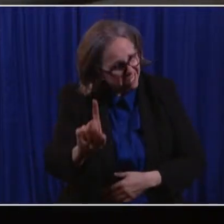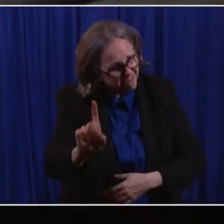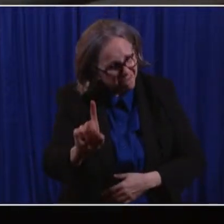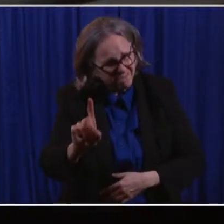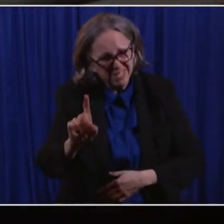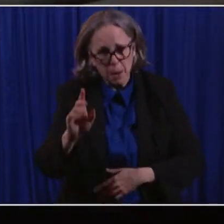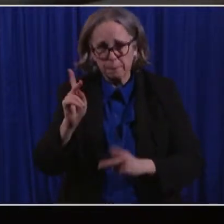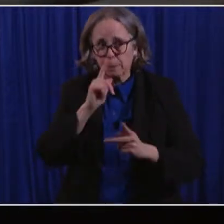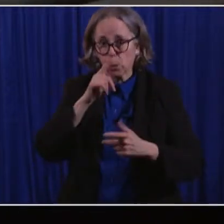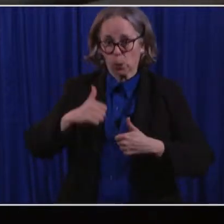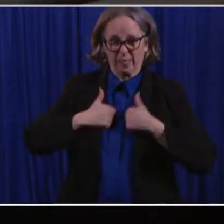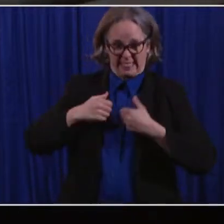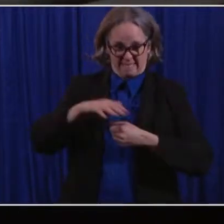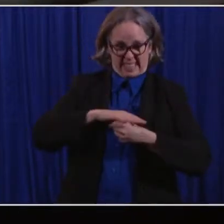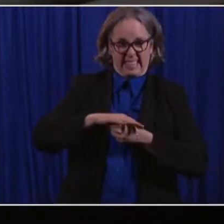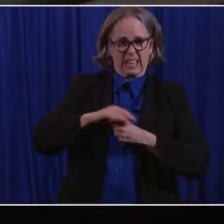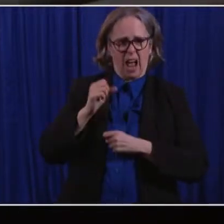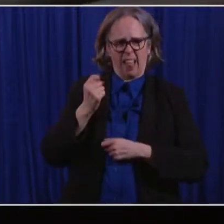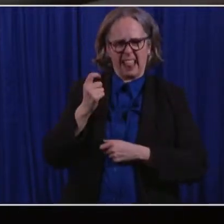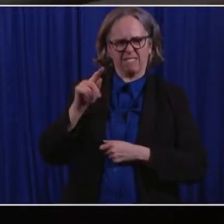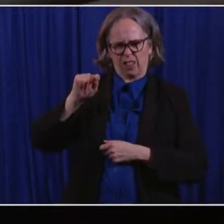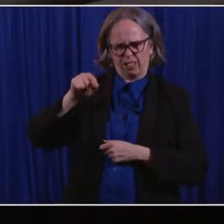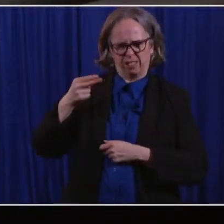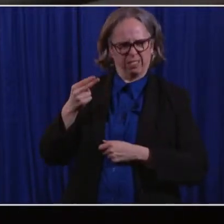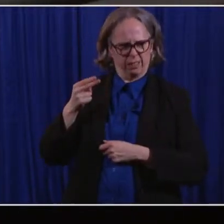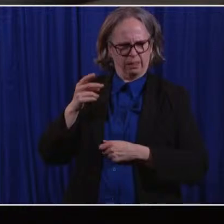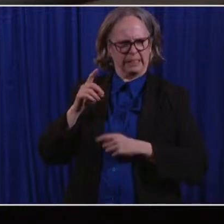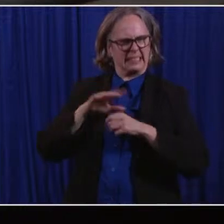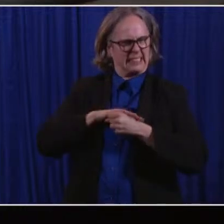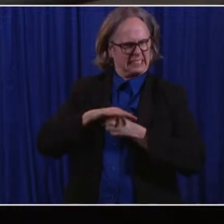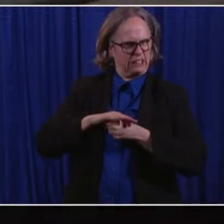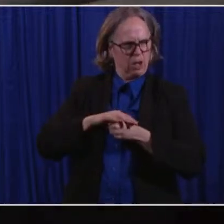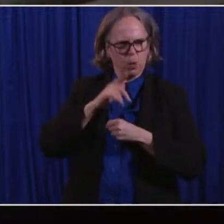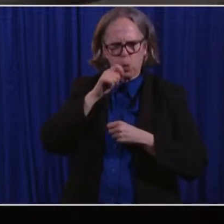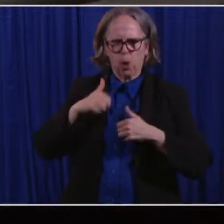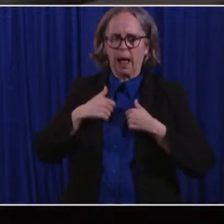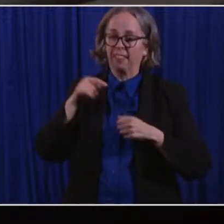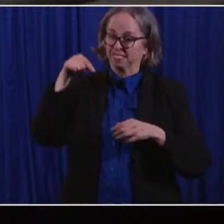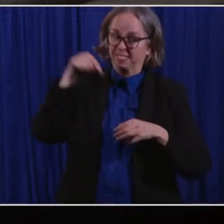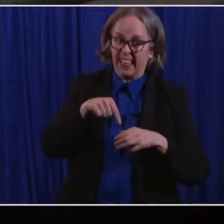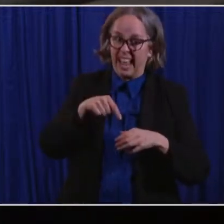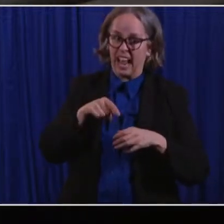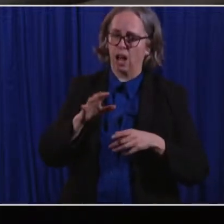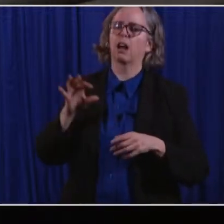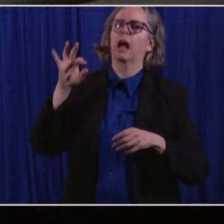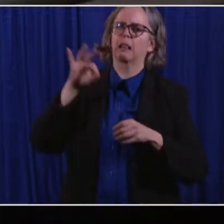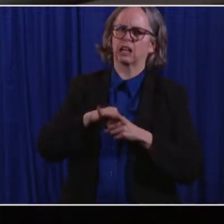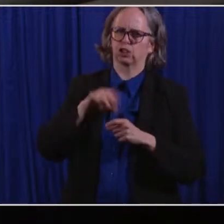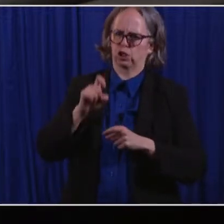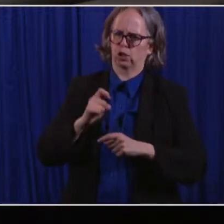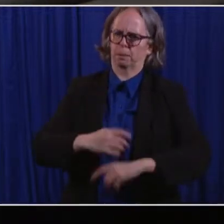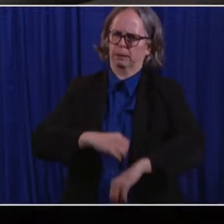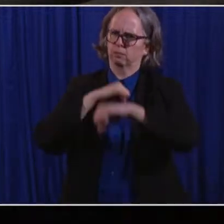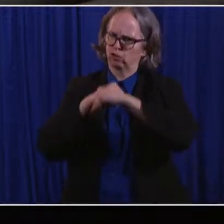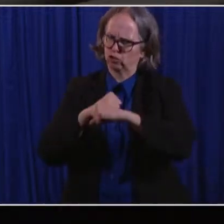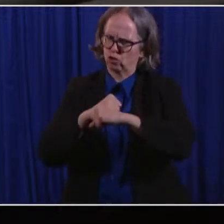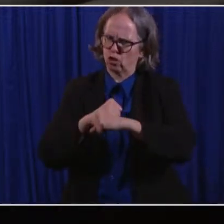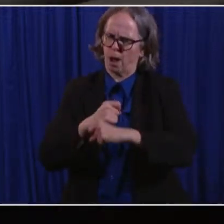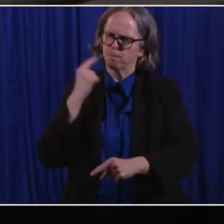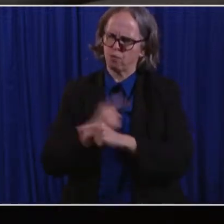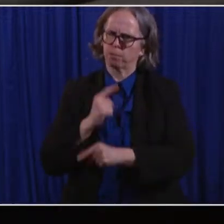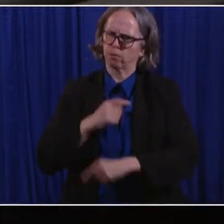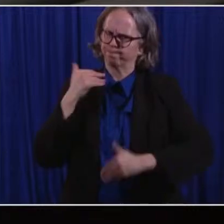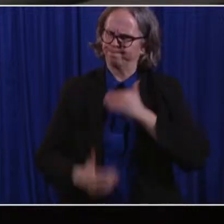same accessible, accurate, and secure election that they and all Ohioans have come to